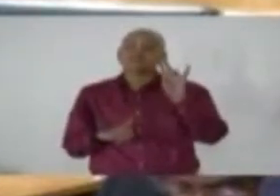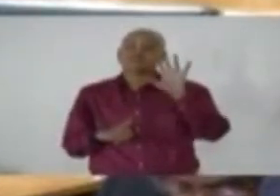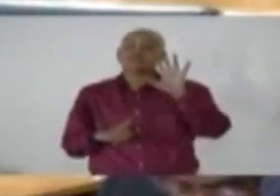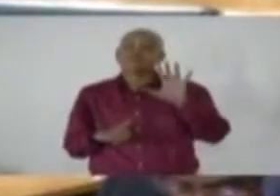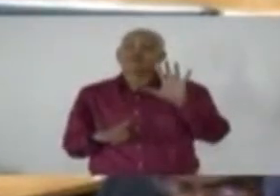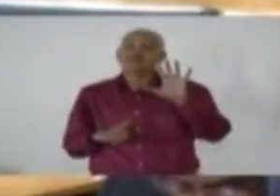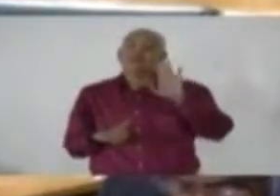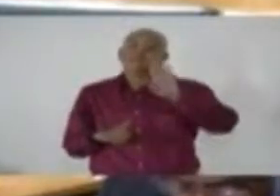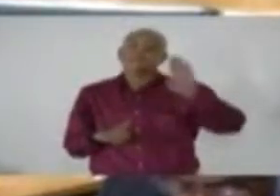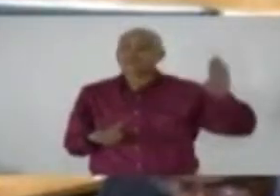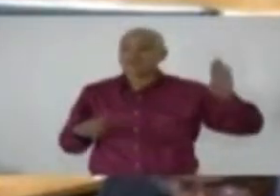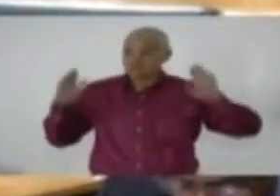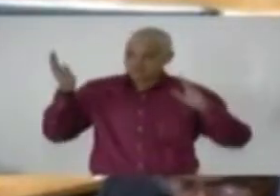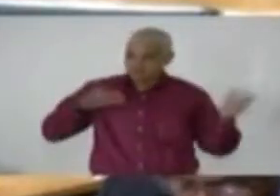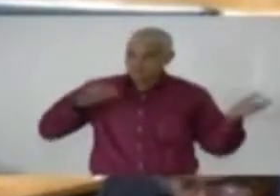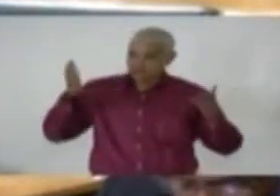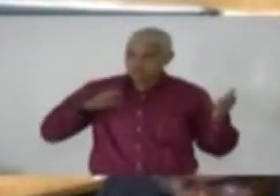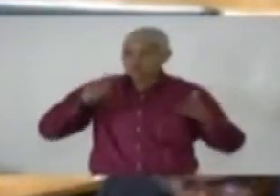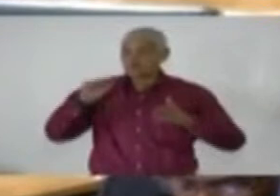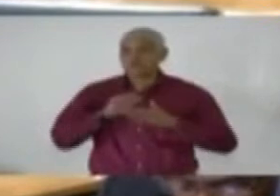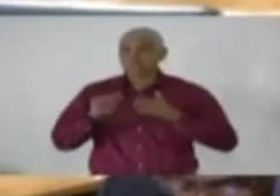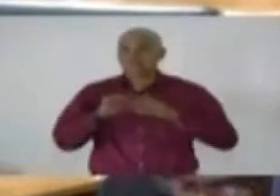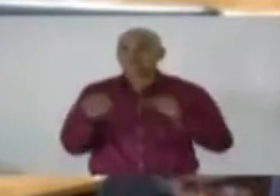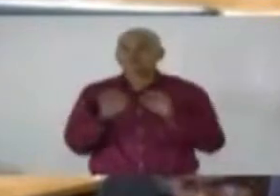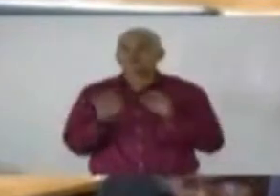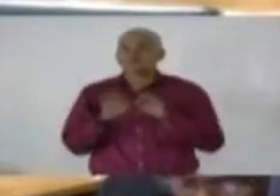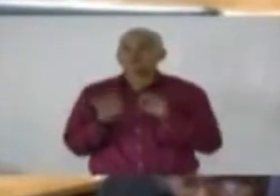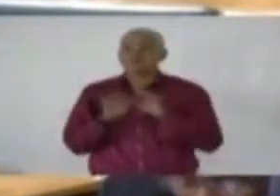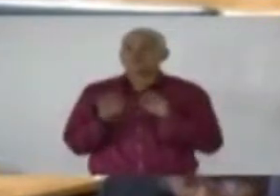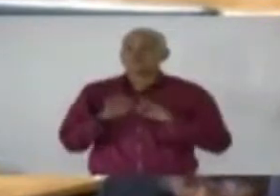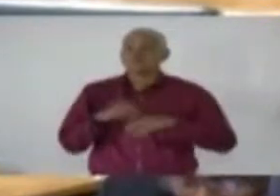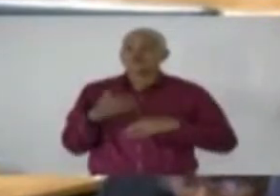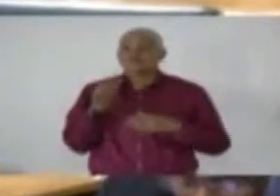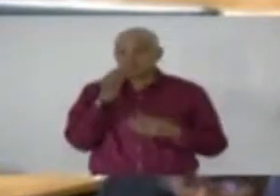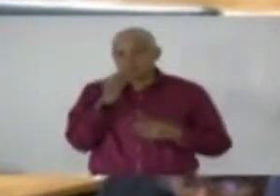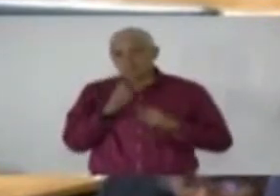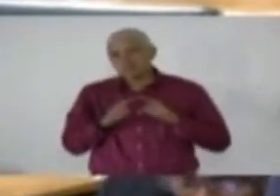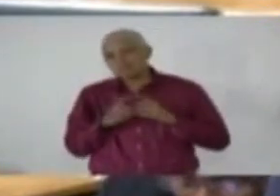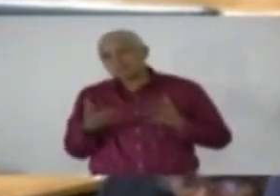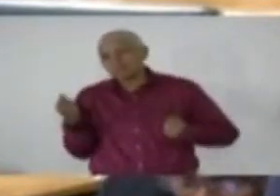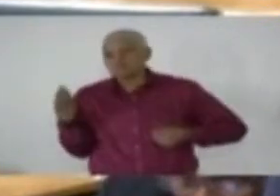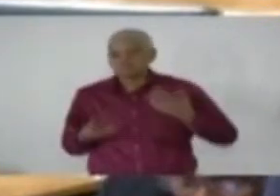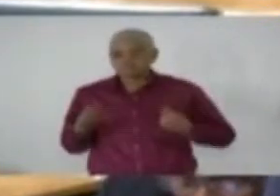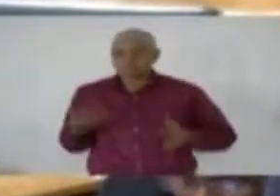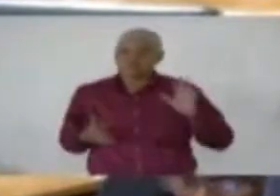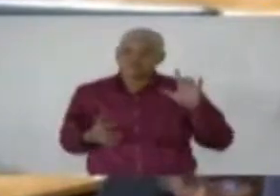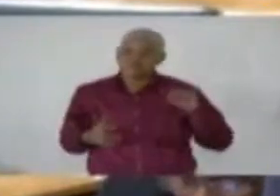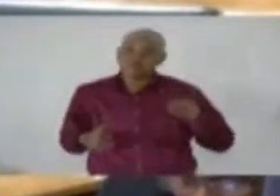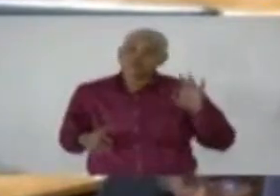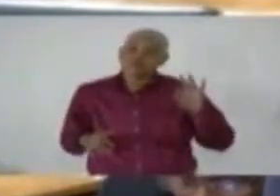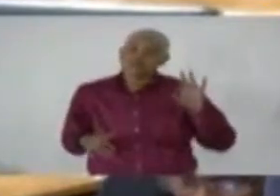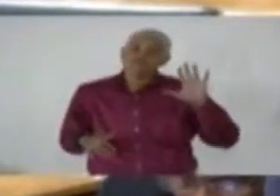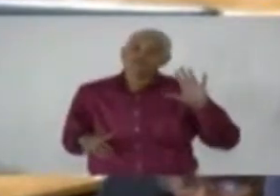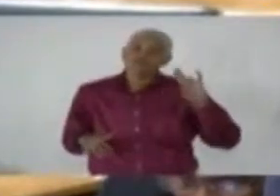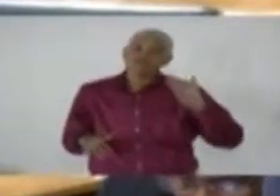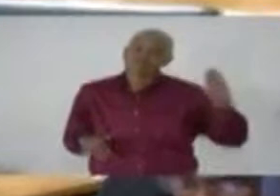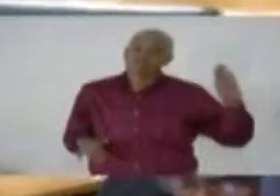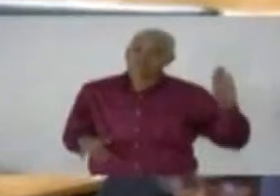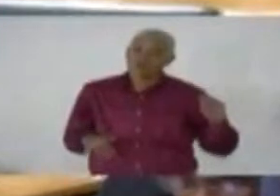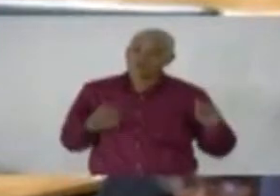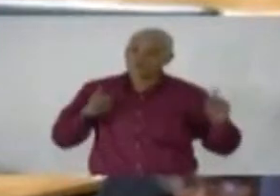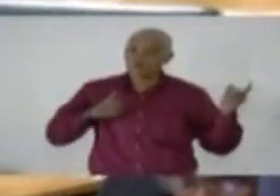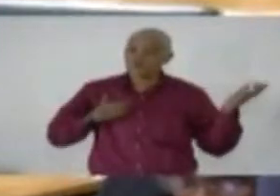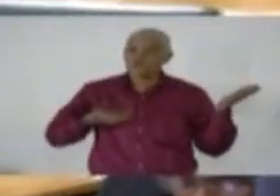$5.975 billion worth of products and services. We